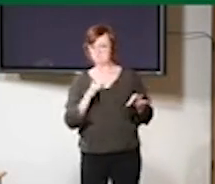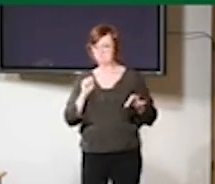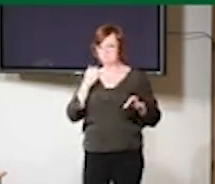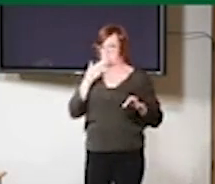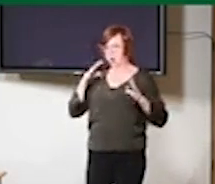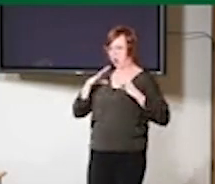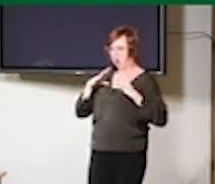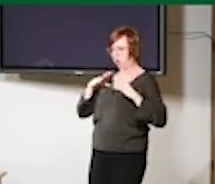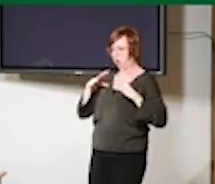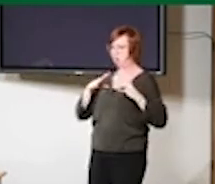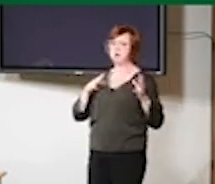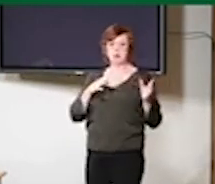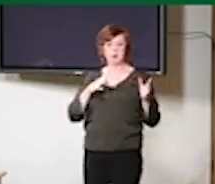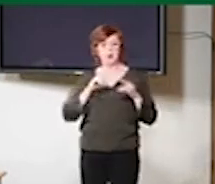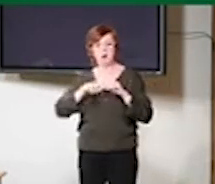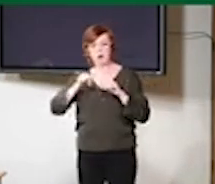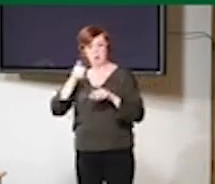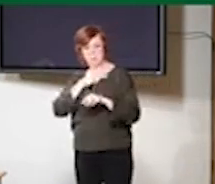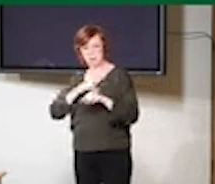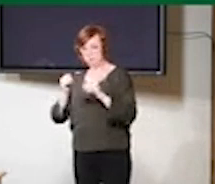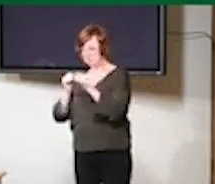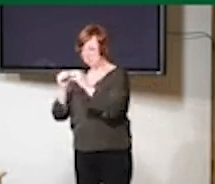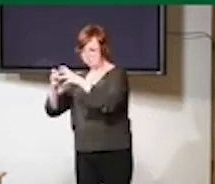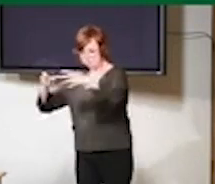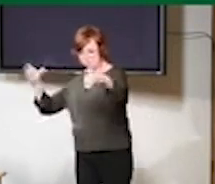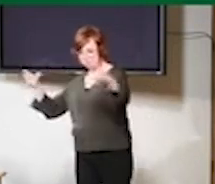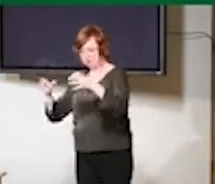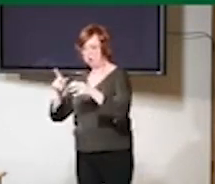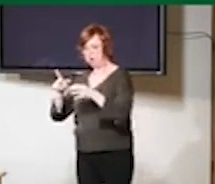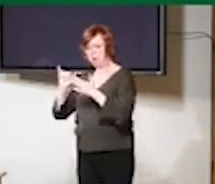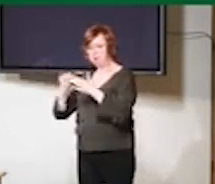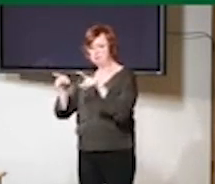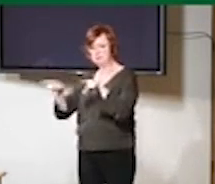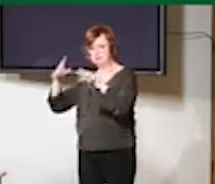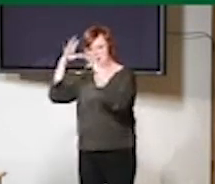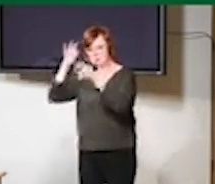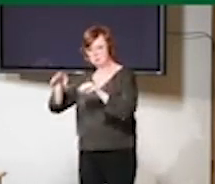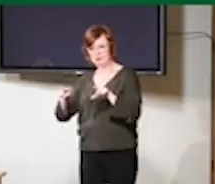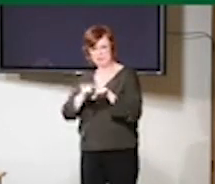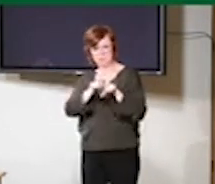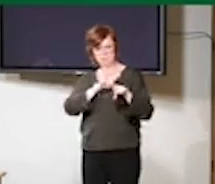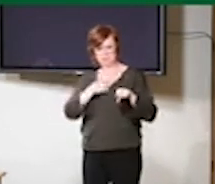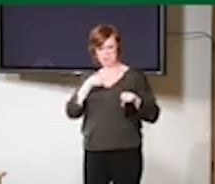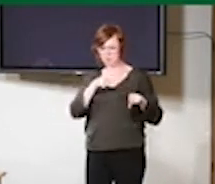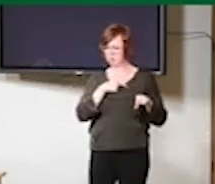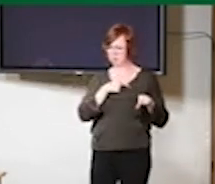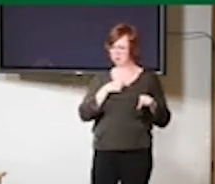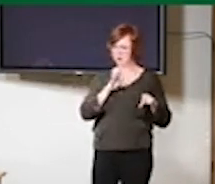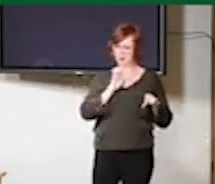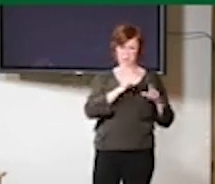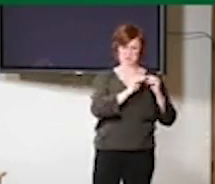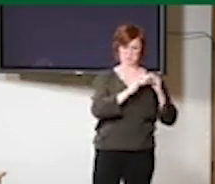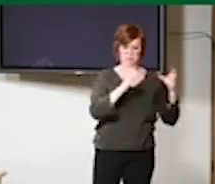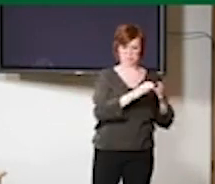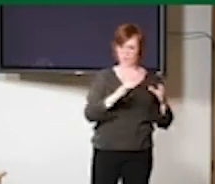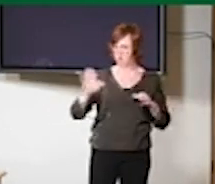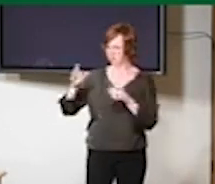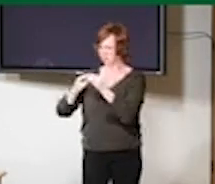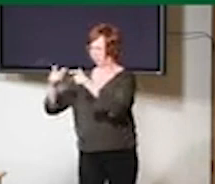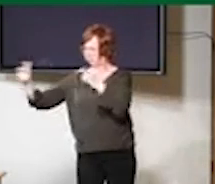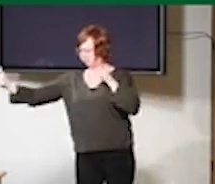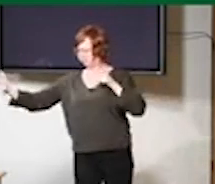seen great compliance with these recommendations. I think there's a lot of personal responsibility that individuals are taking. There's a lot